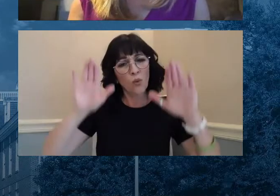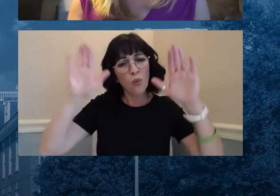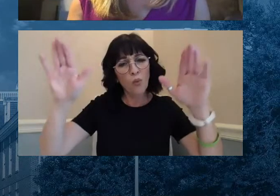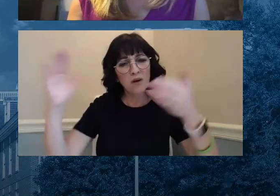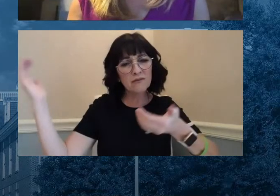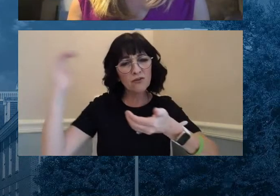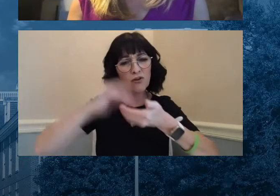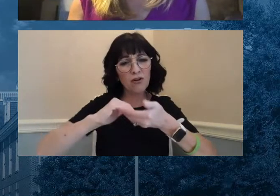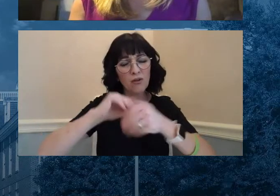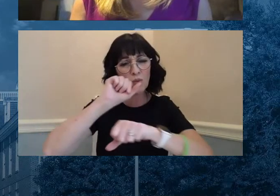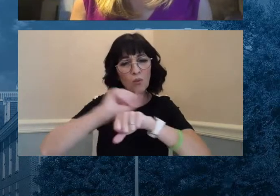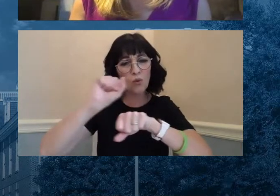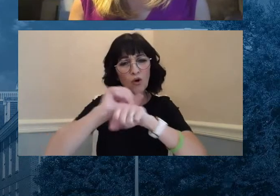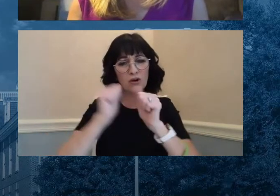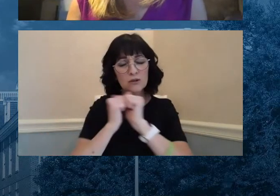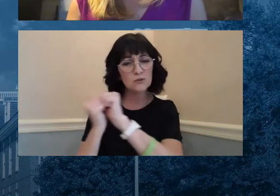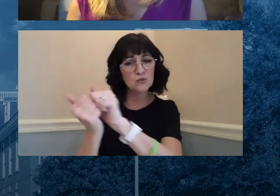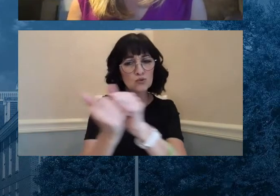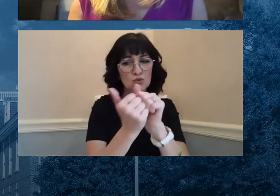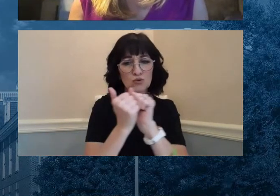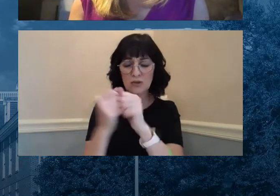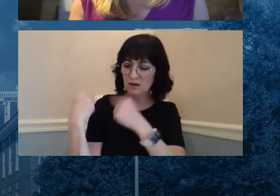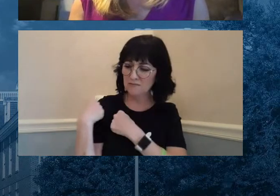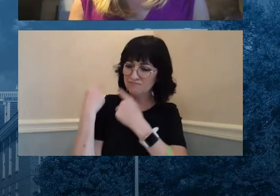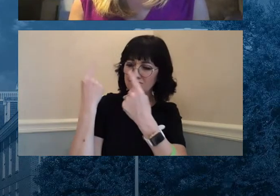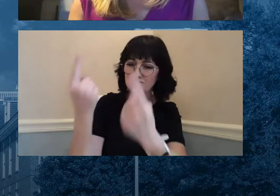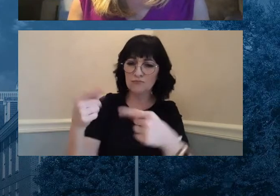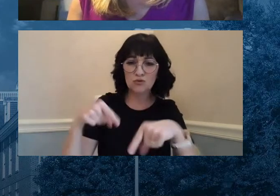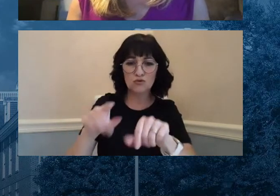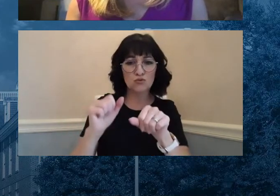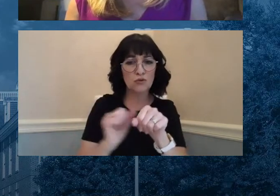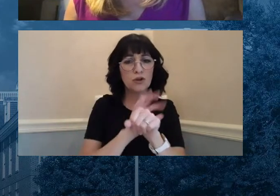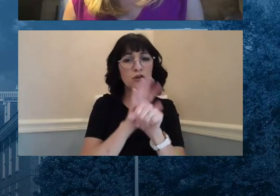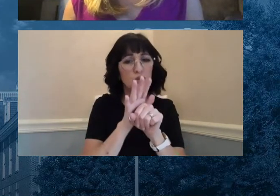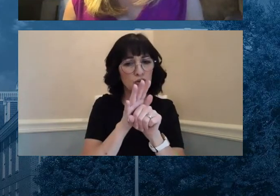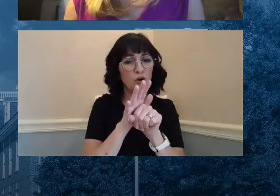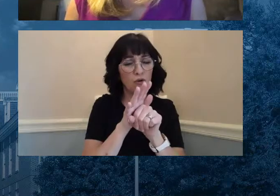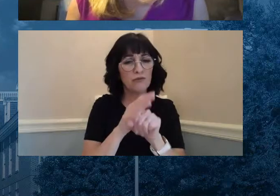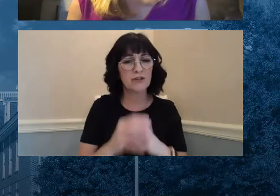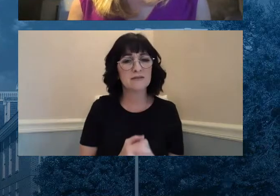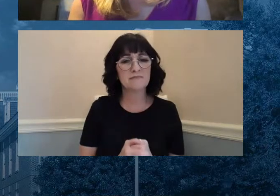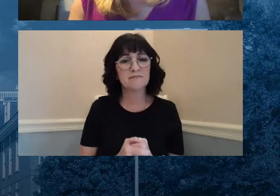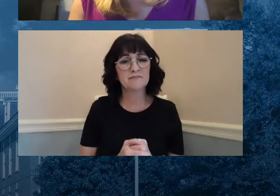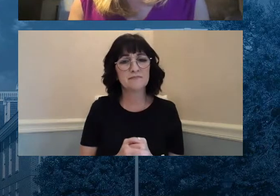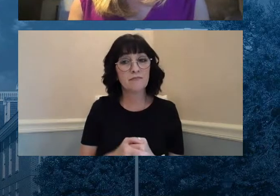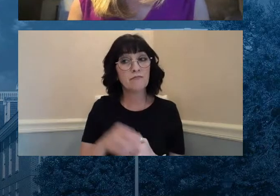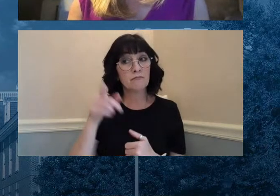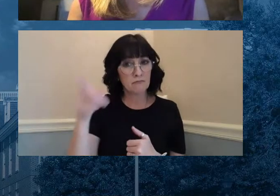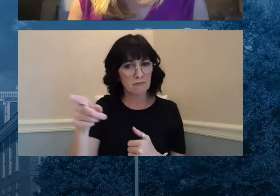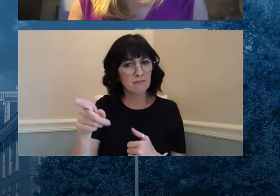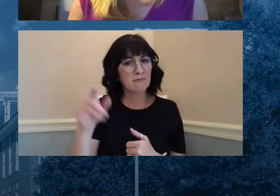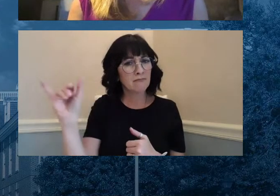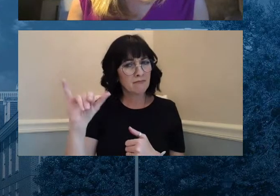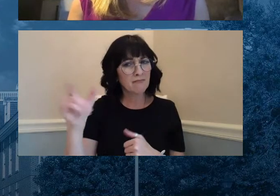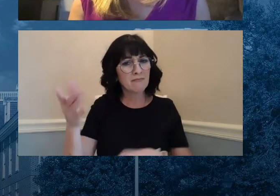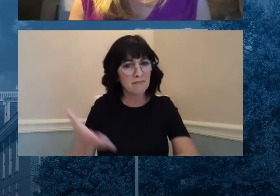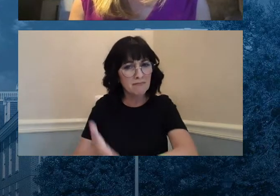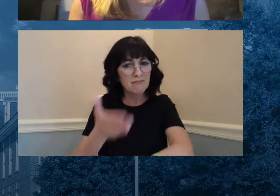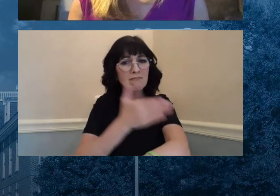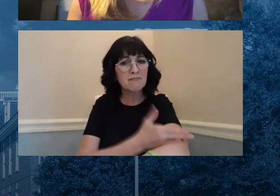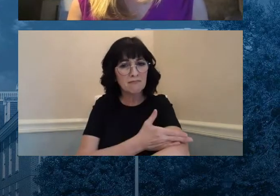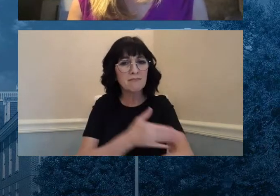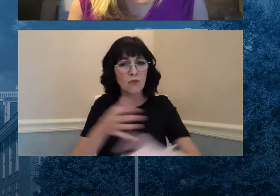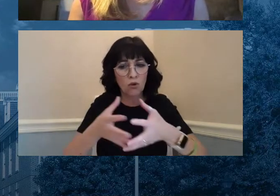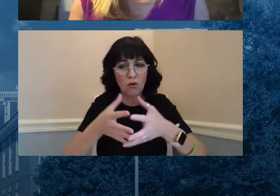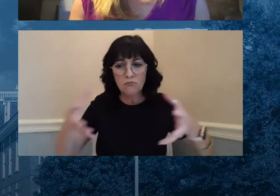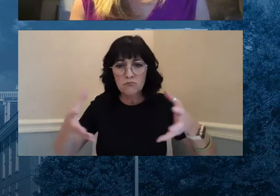throughout this pandemic, and they're doing a lot of great work to increase access to the vaccination,